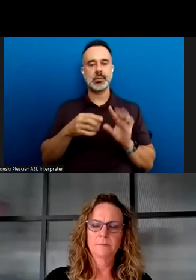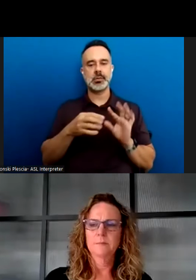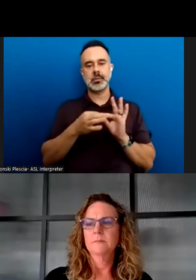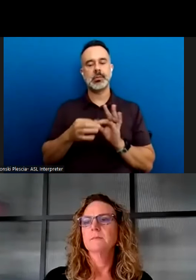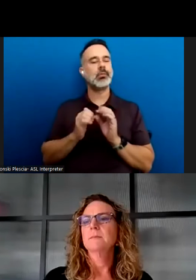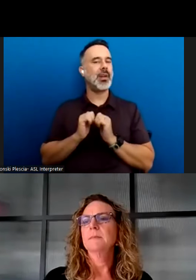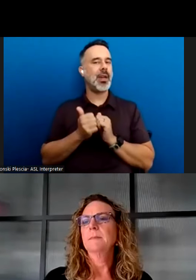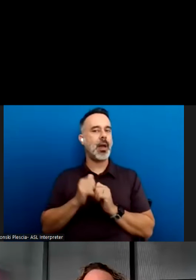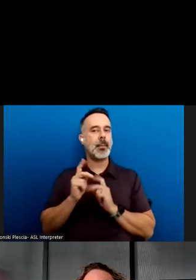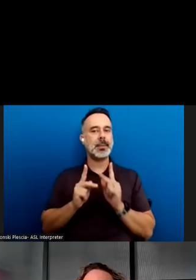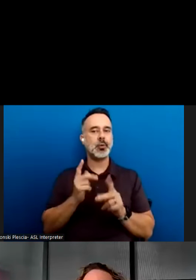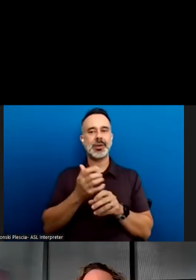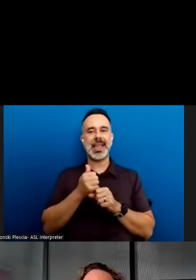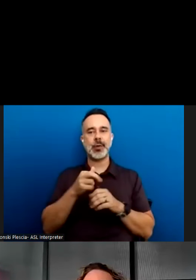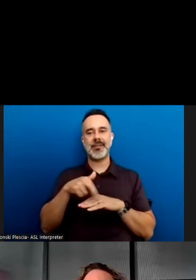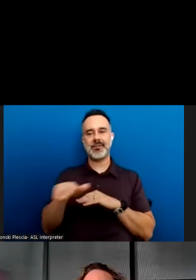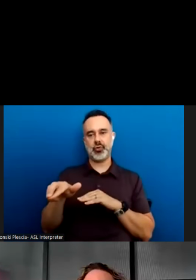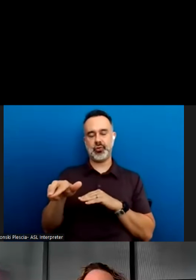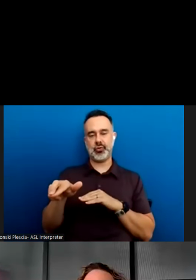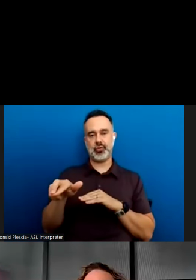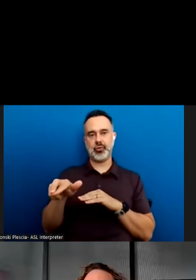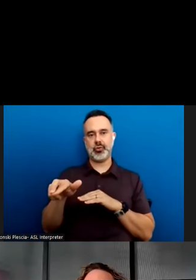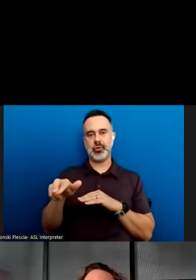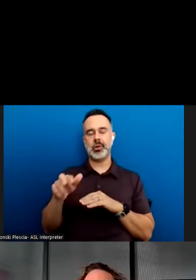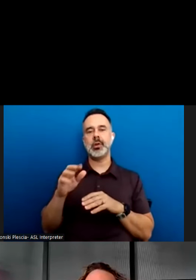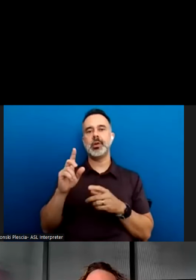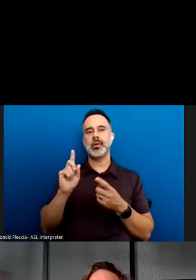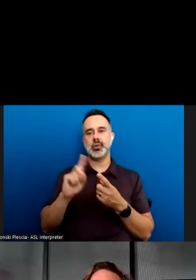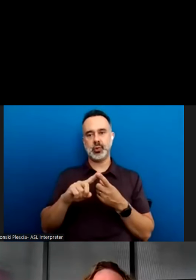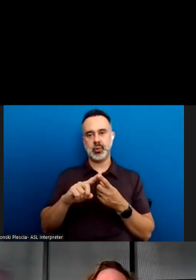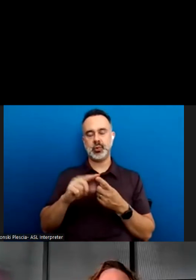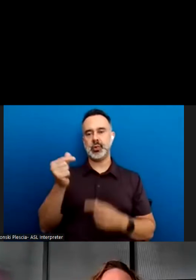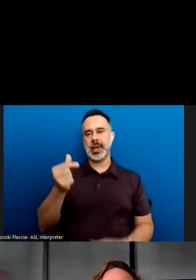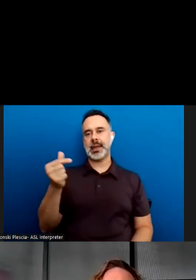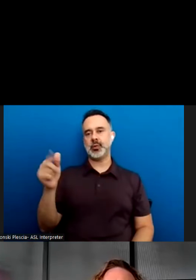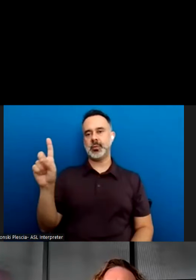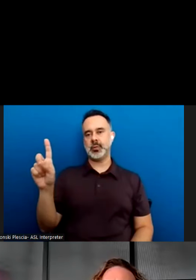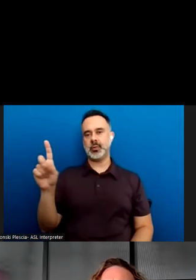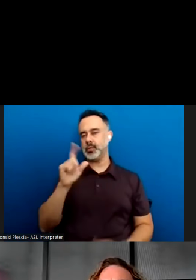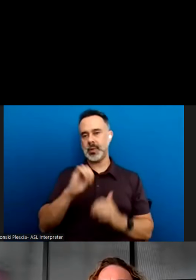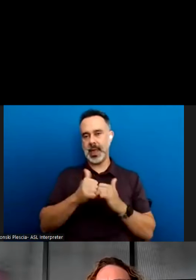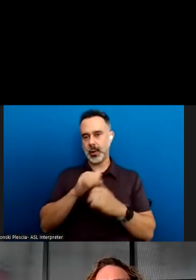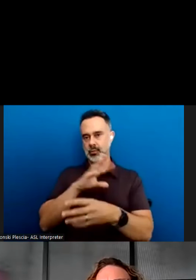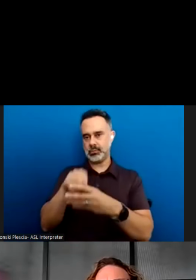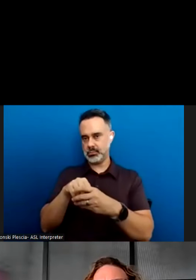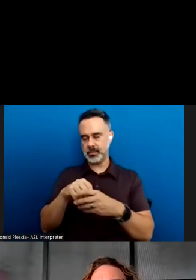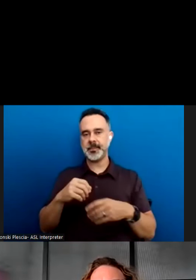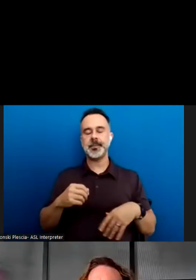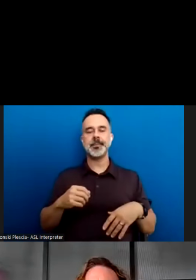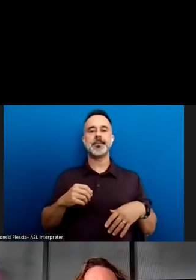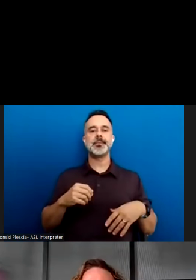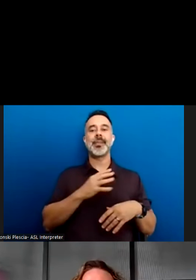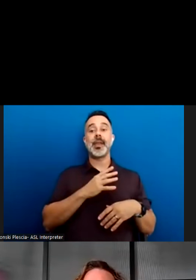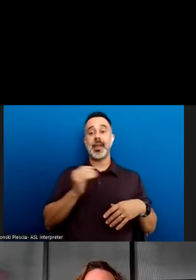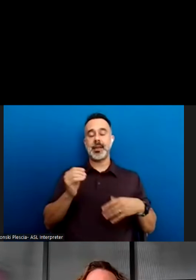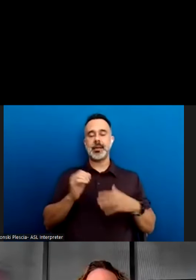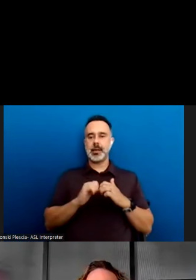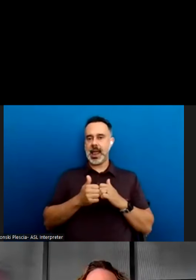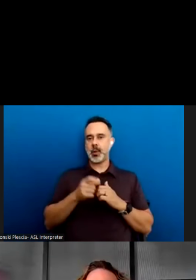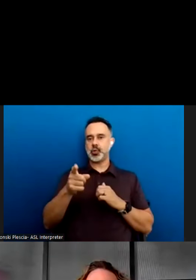people get referred into guided group discovery or become part of it, and how you